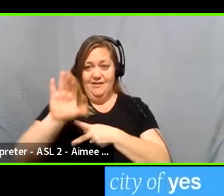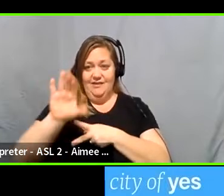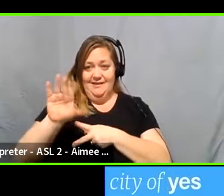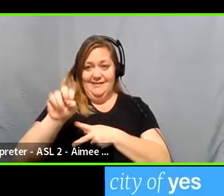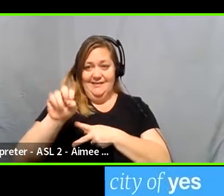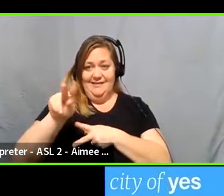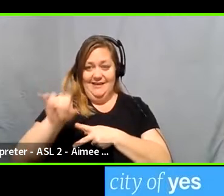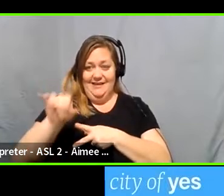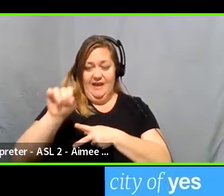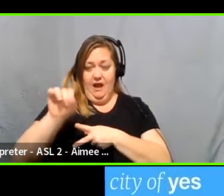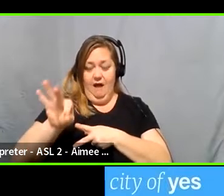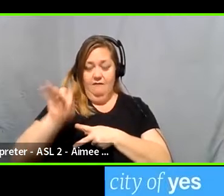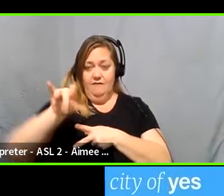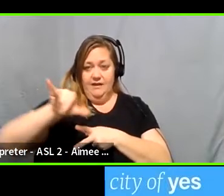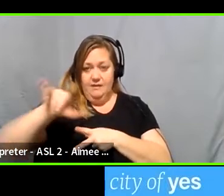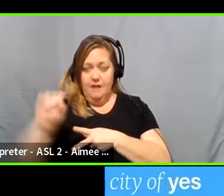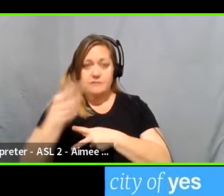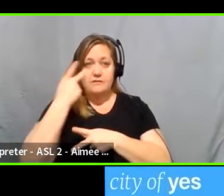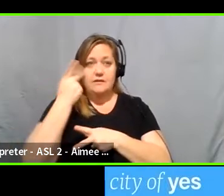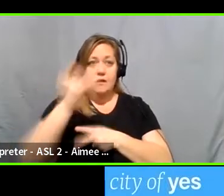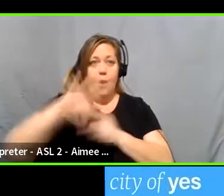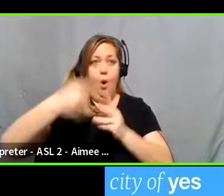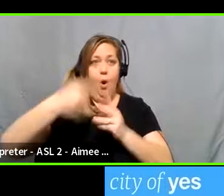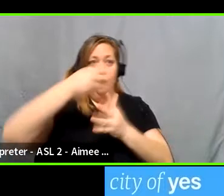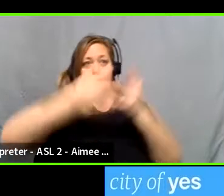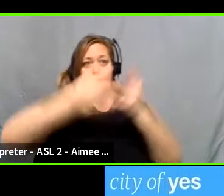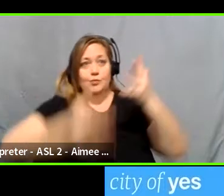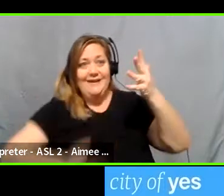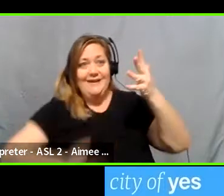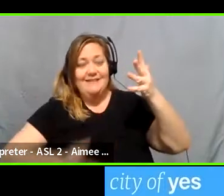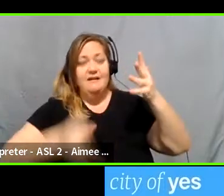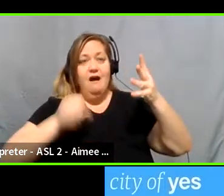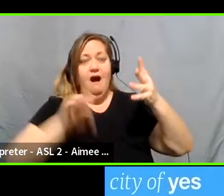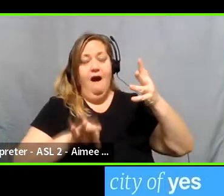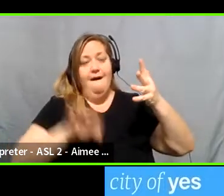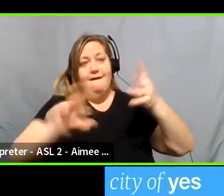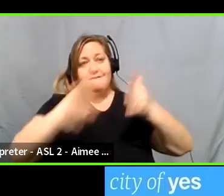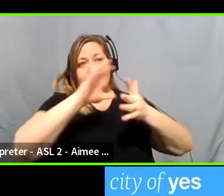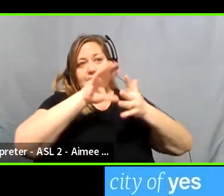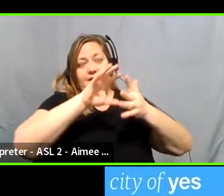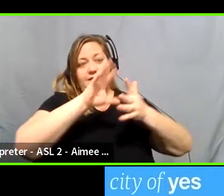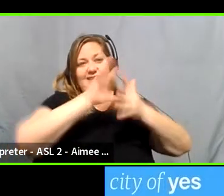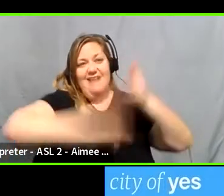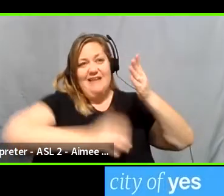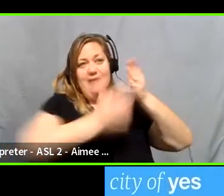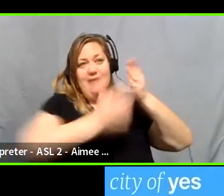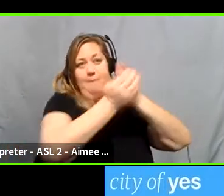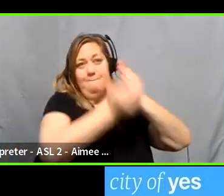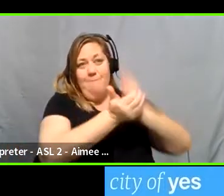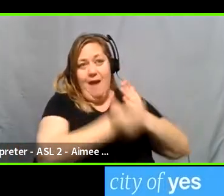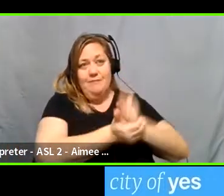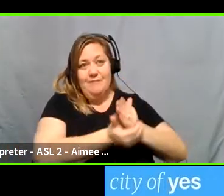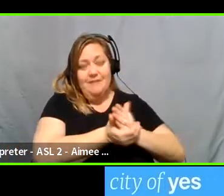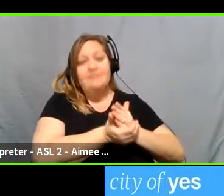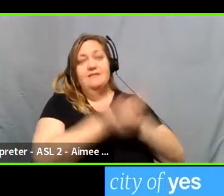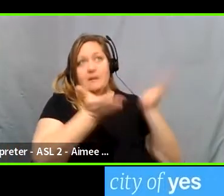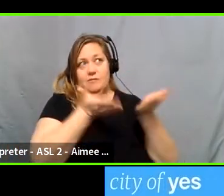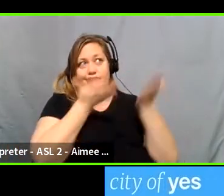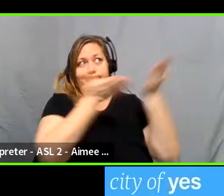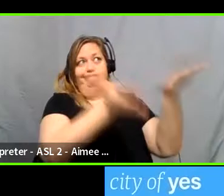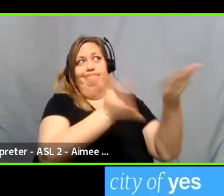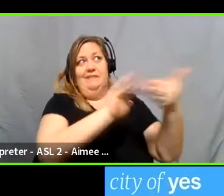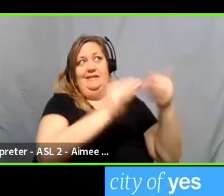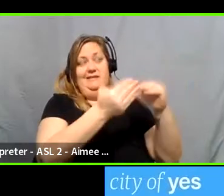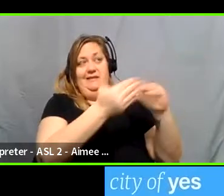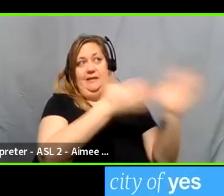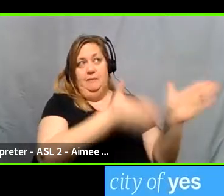Yes, and you can see the whole suite of text amendments that are in front of have been or are in front of